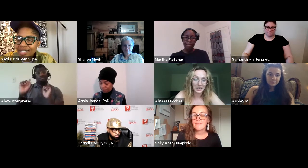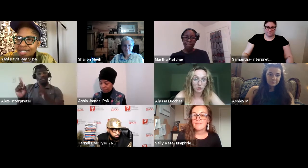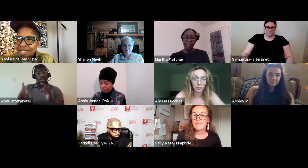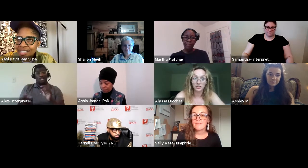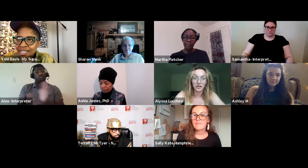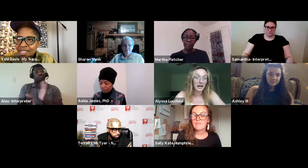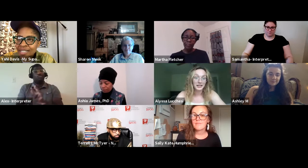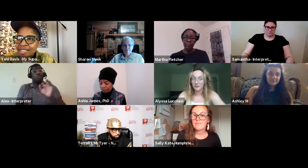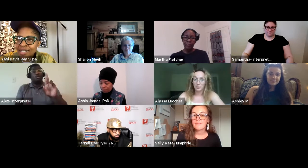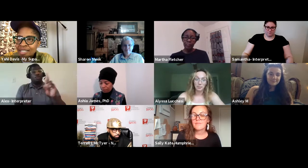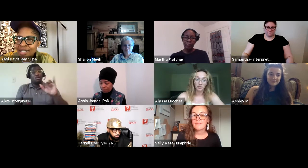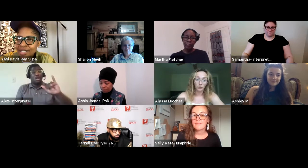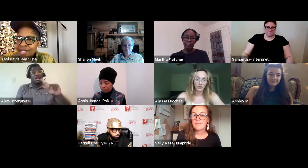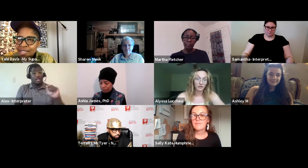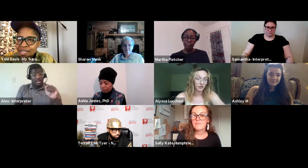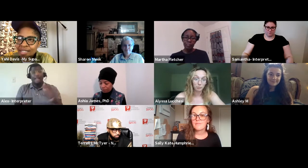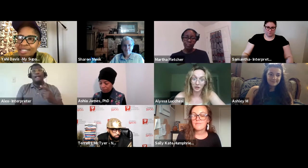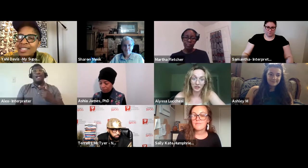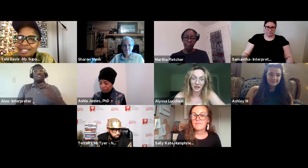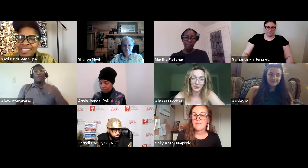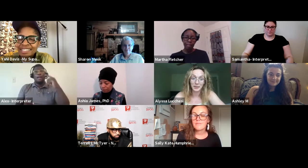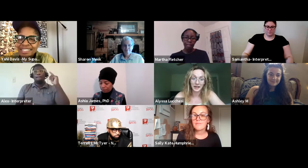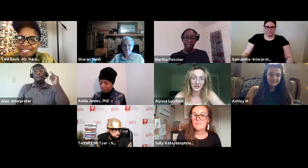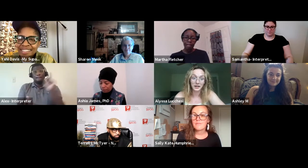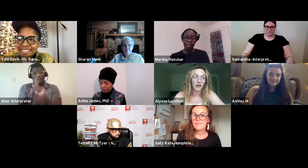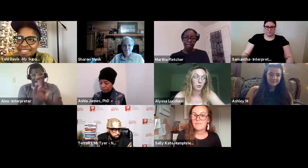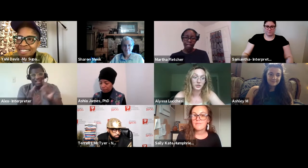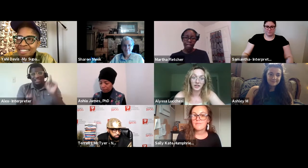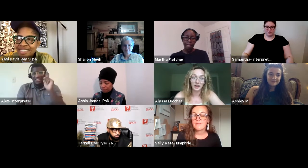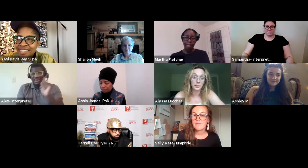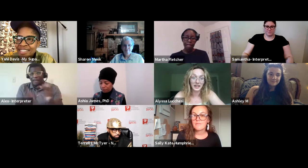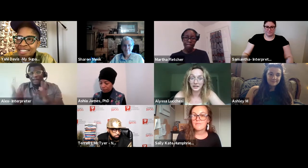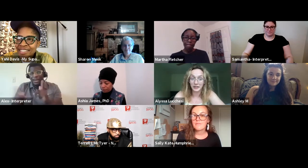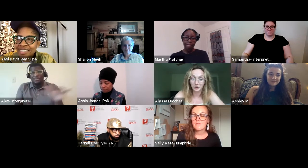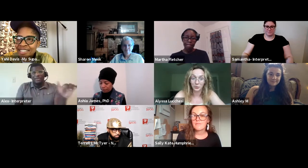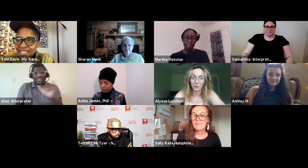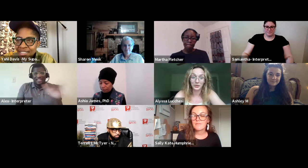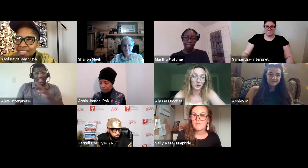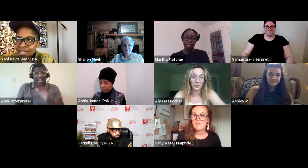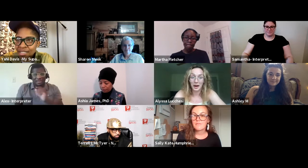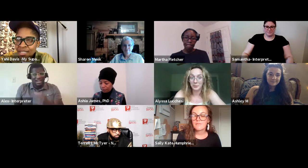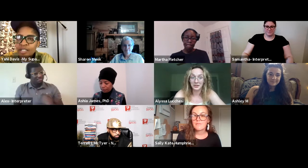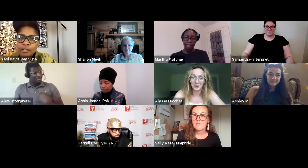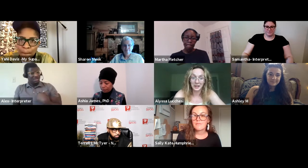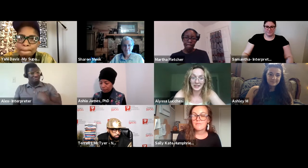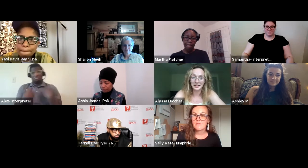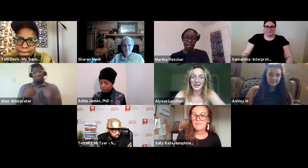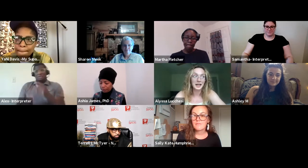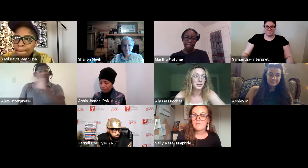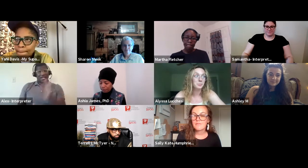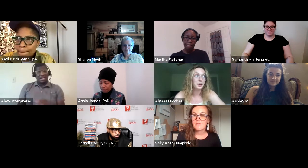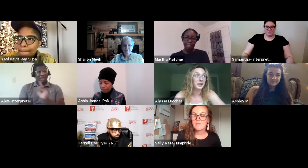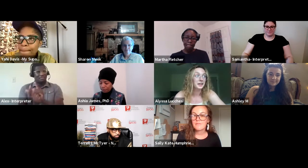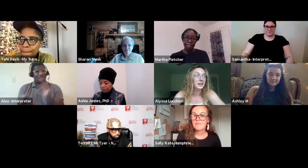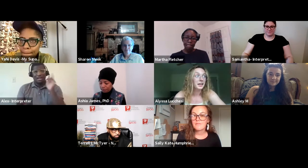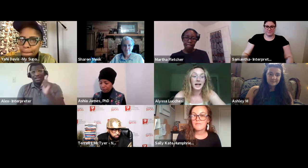my age, which I had never met before. The first person I met who was deaf, I was 18 years old. So I was a little late to the